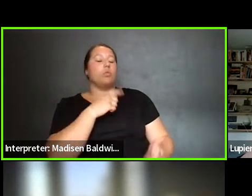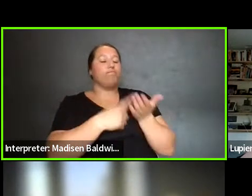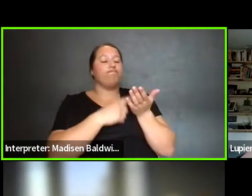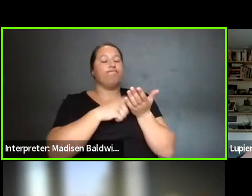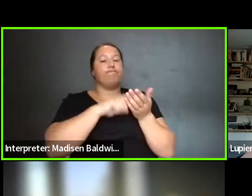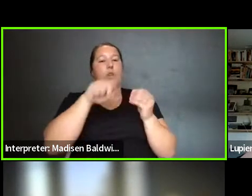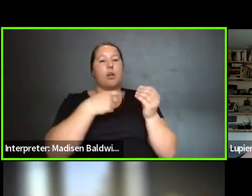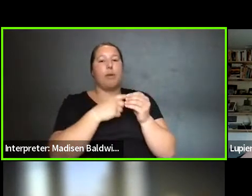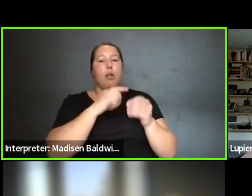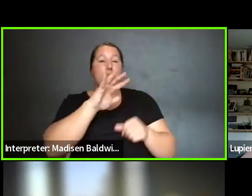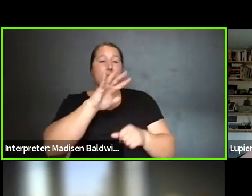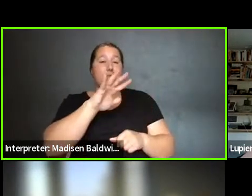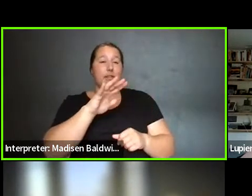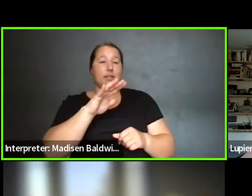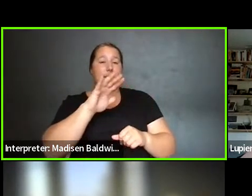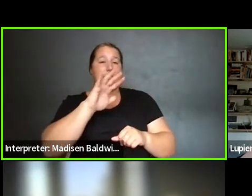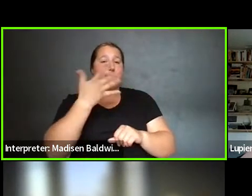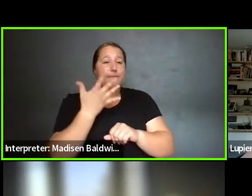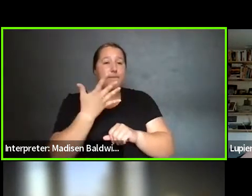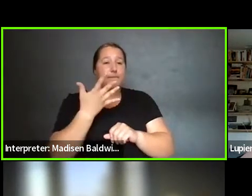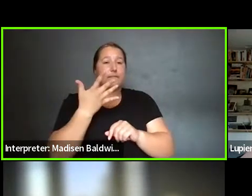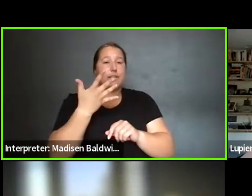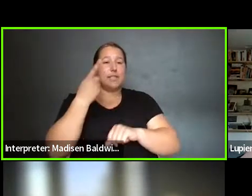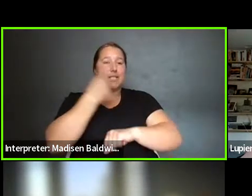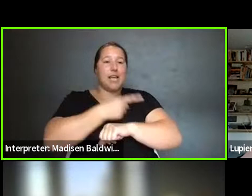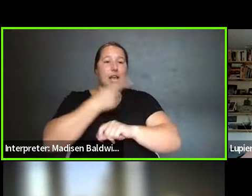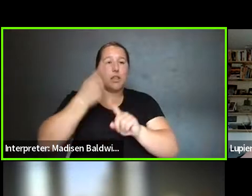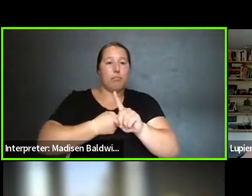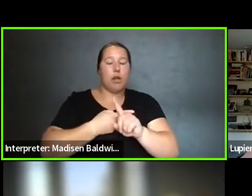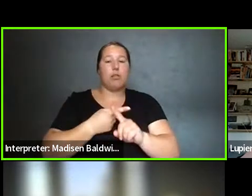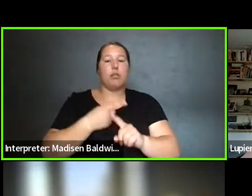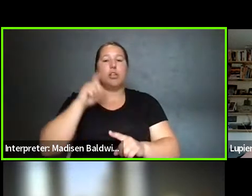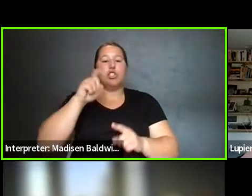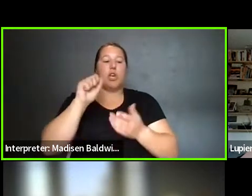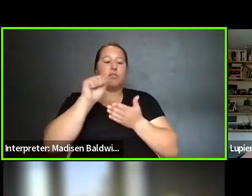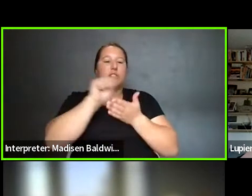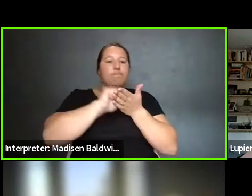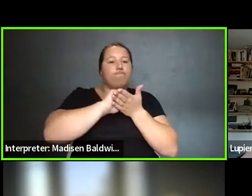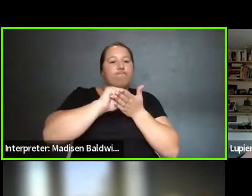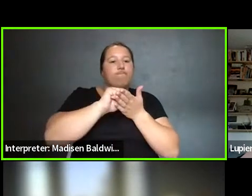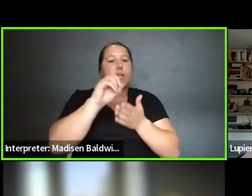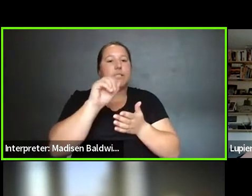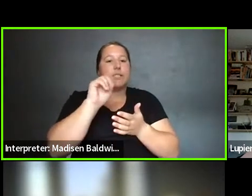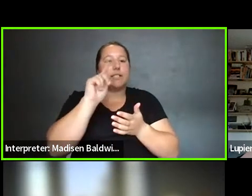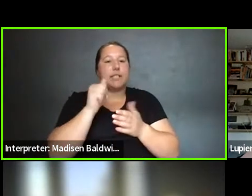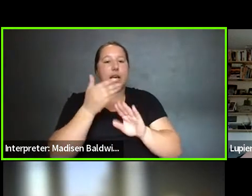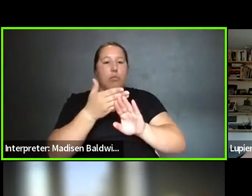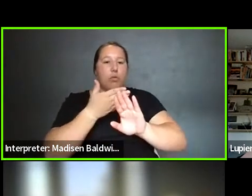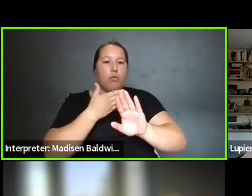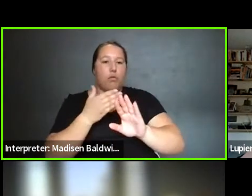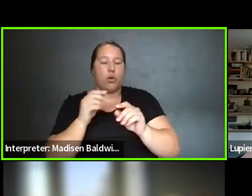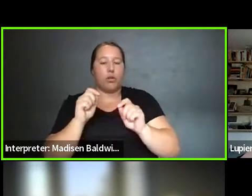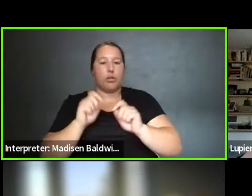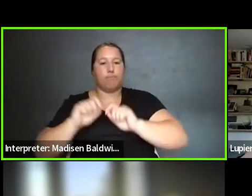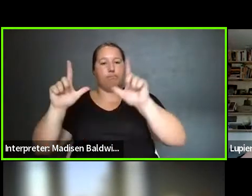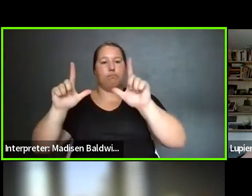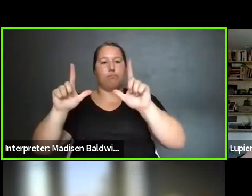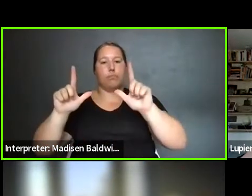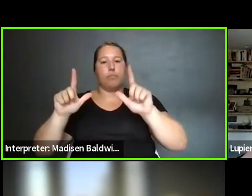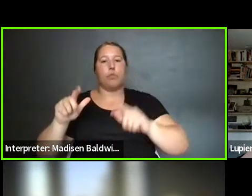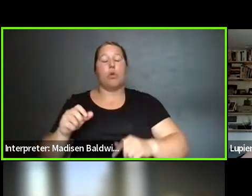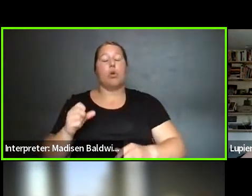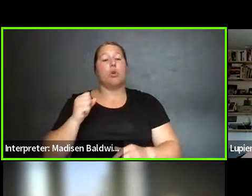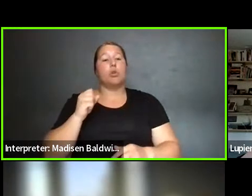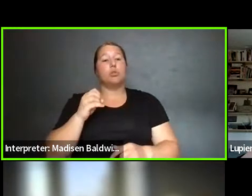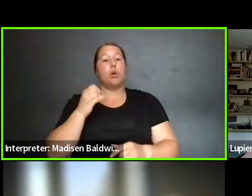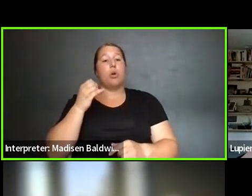of the month, because at the end of the month, you have to clean your data, scrub your data before you post it. But as soon as we get a firm date, we're going to